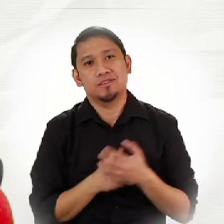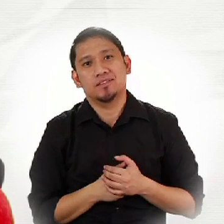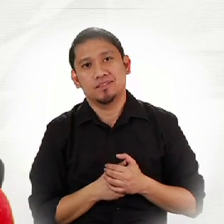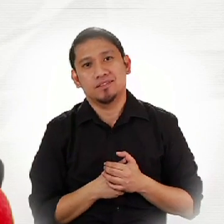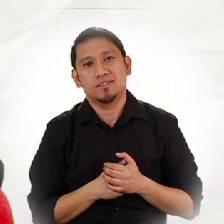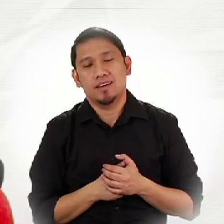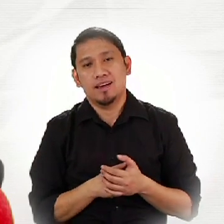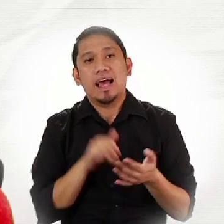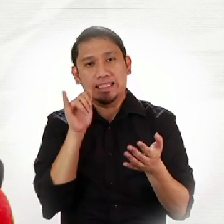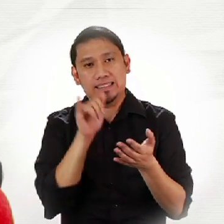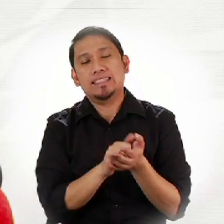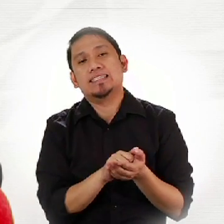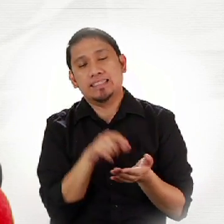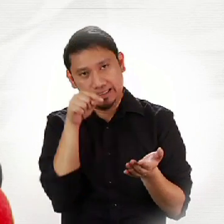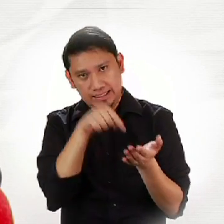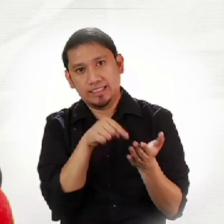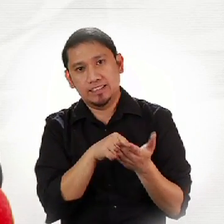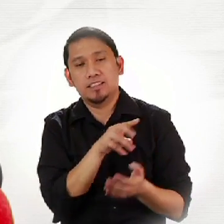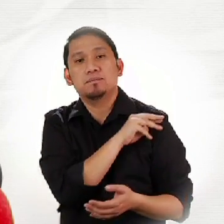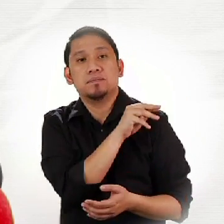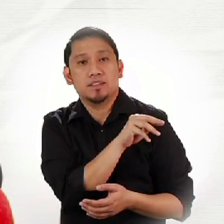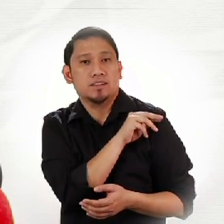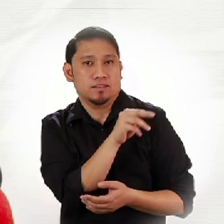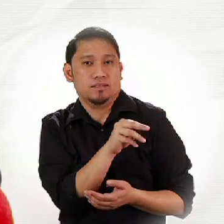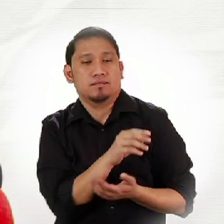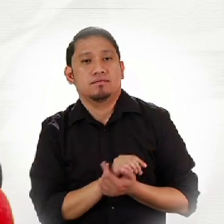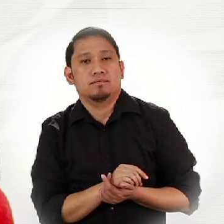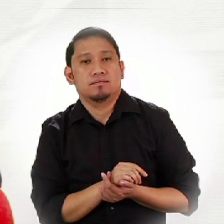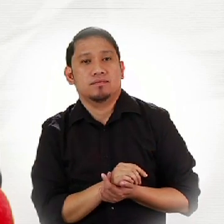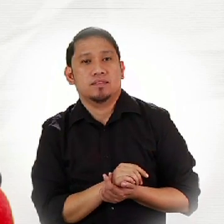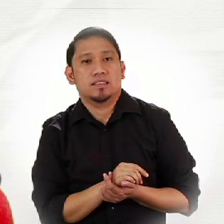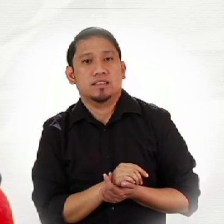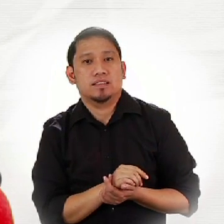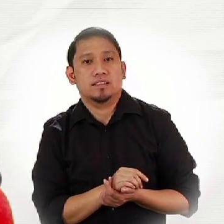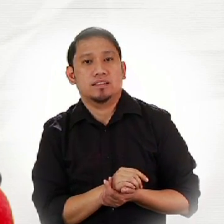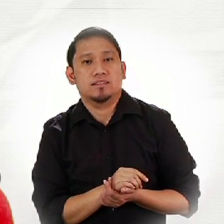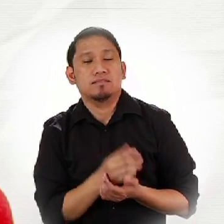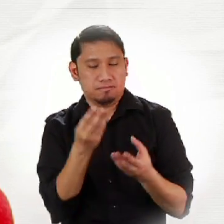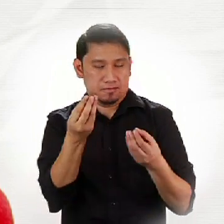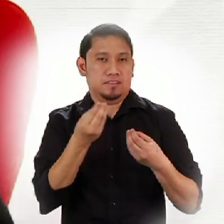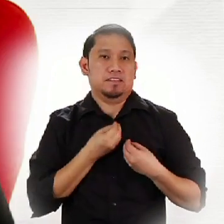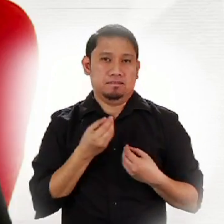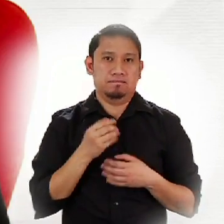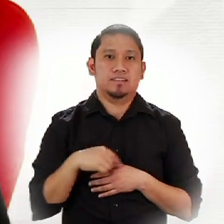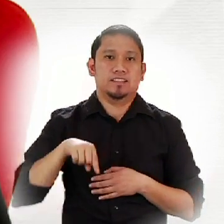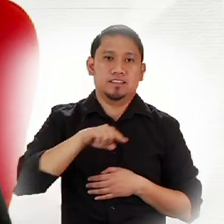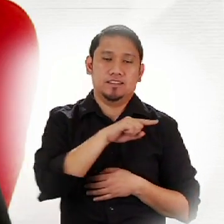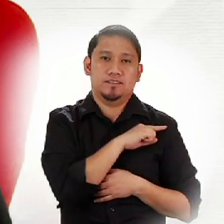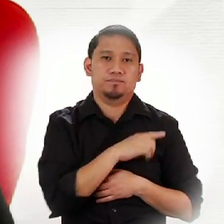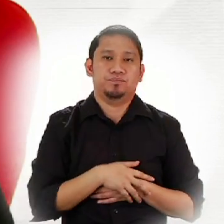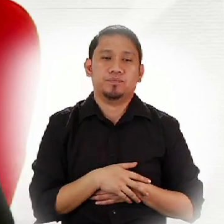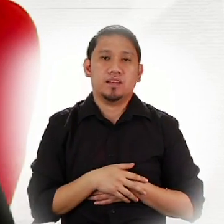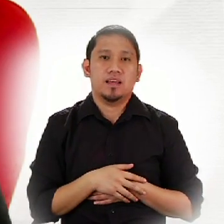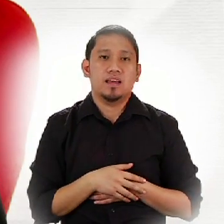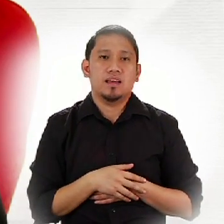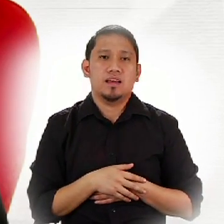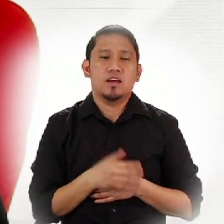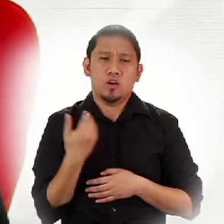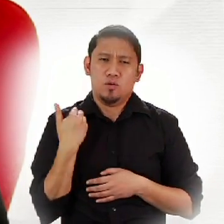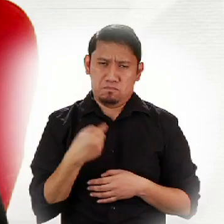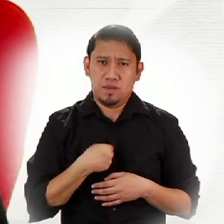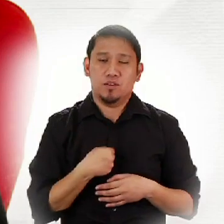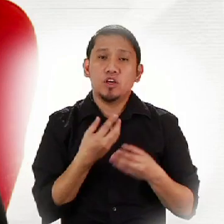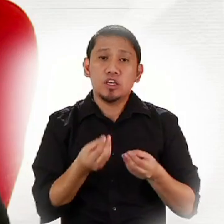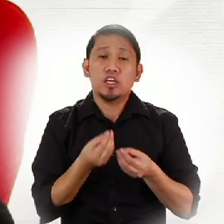that this mission gives or imposes or puts on our shoulders. Let me offer two